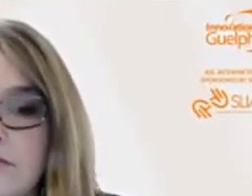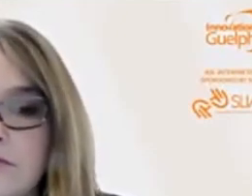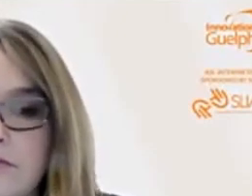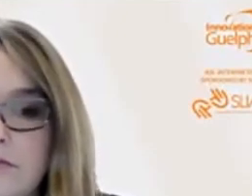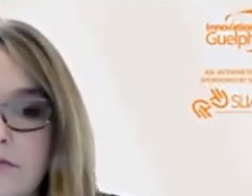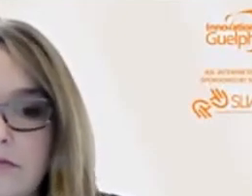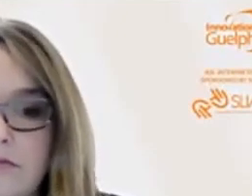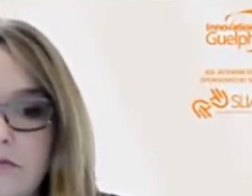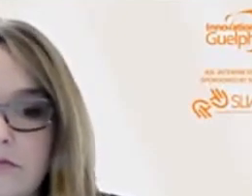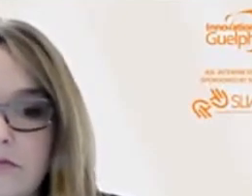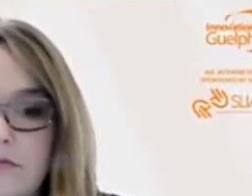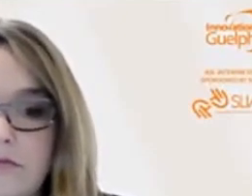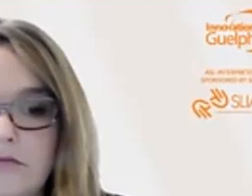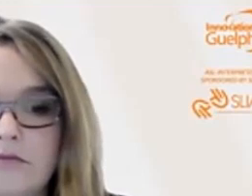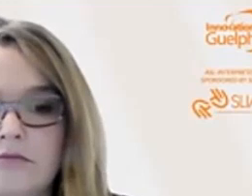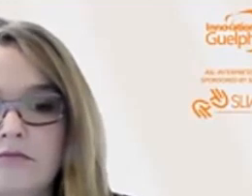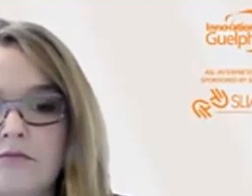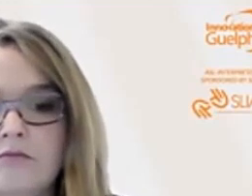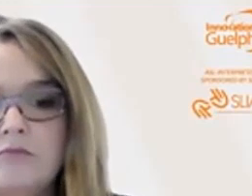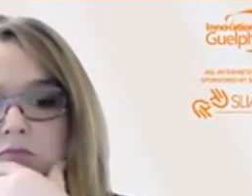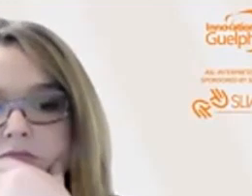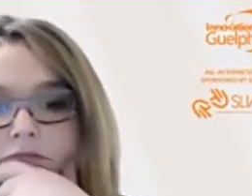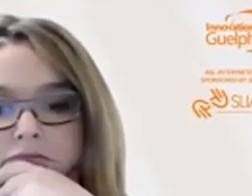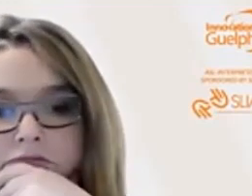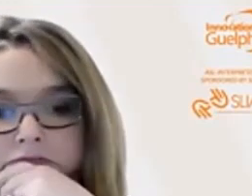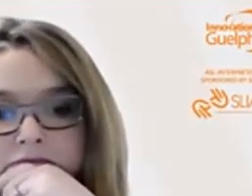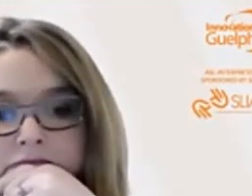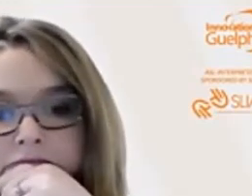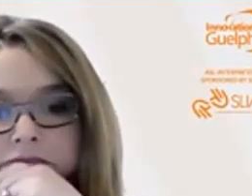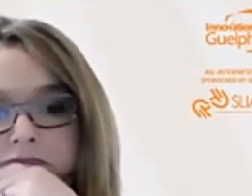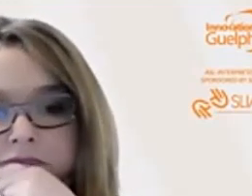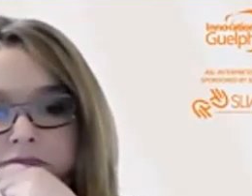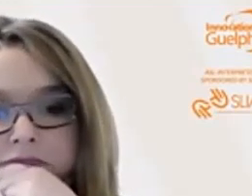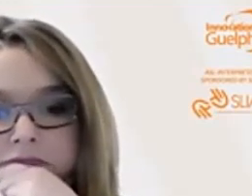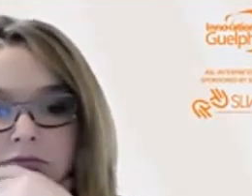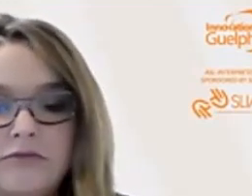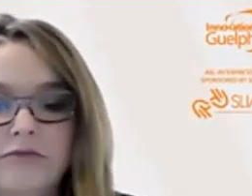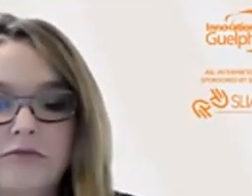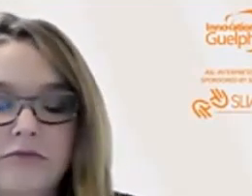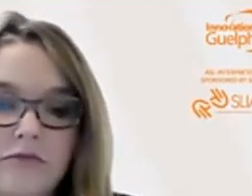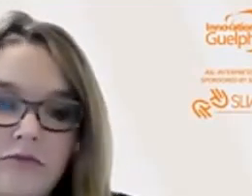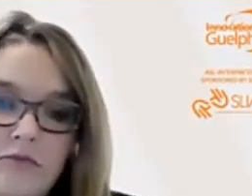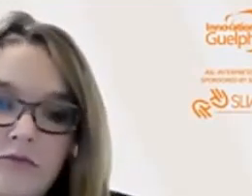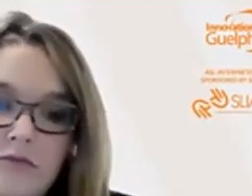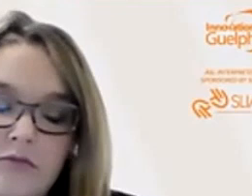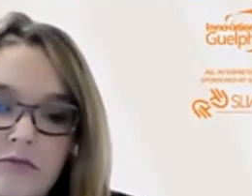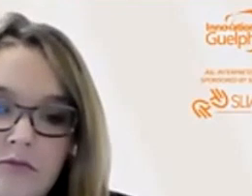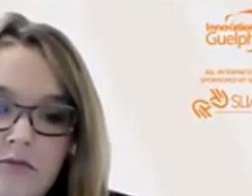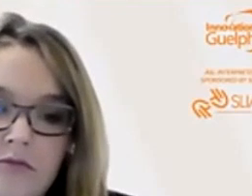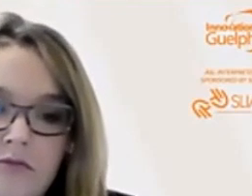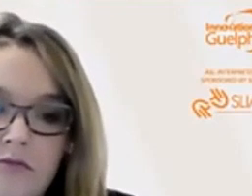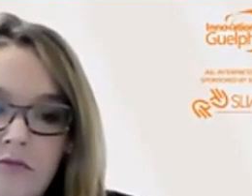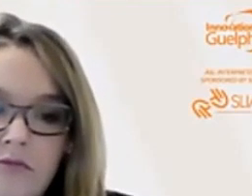them all. She said, just get up an hour earlier, Denise. She said, is it any easier? Like, is it easy when you get up at 7? And I said,